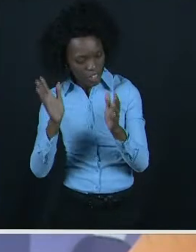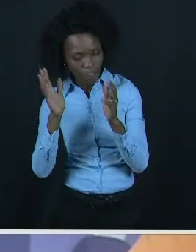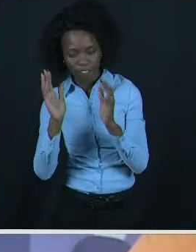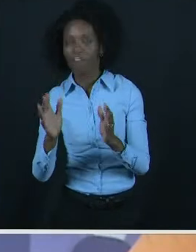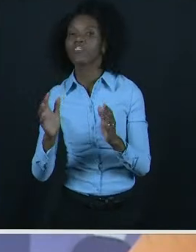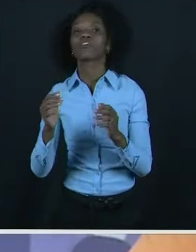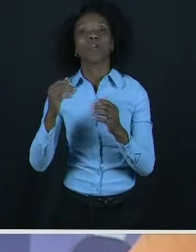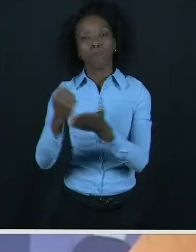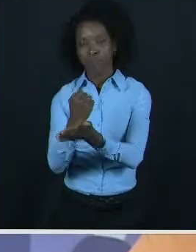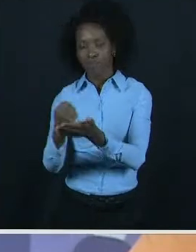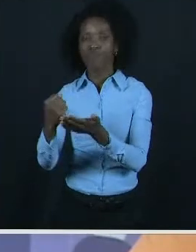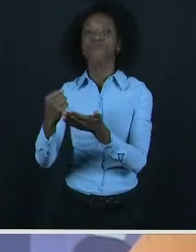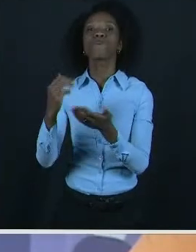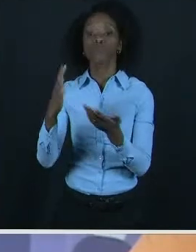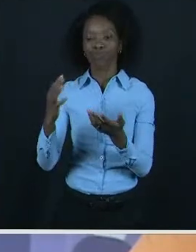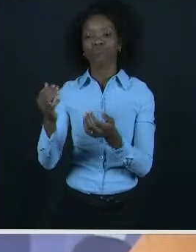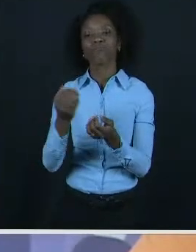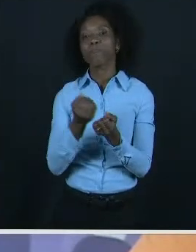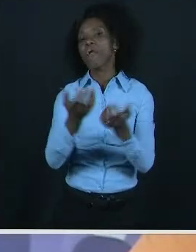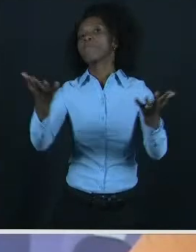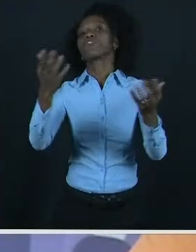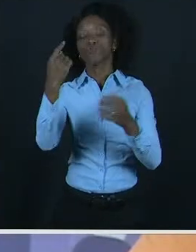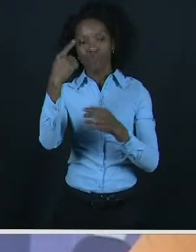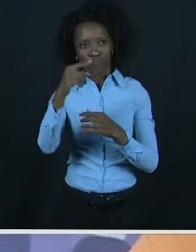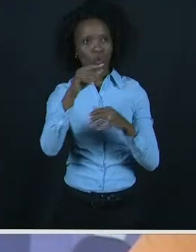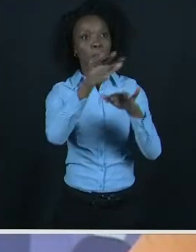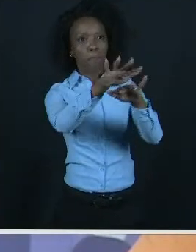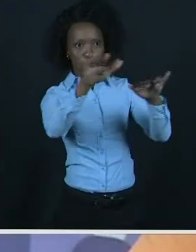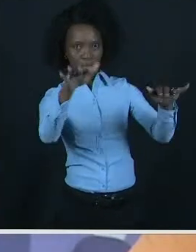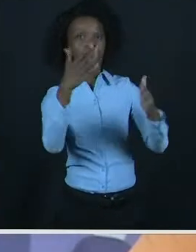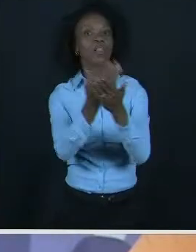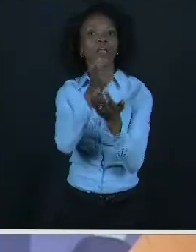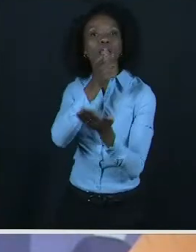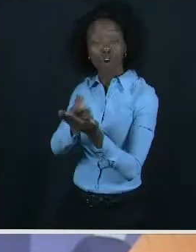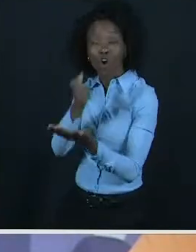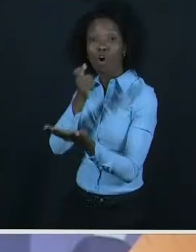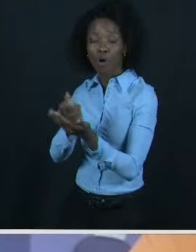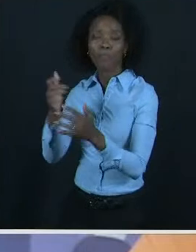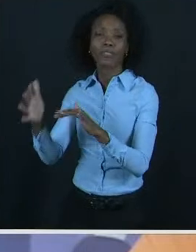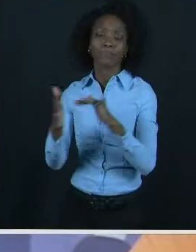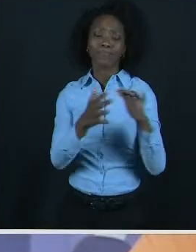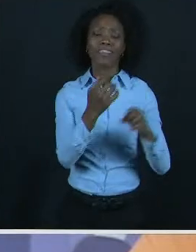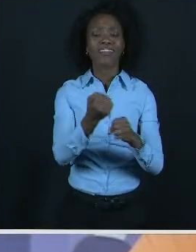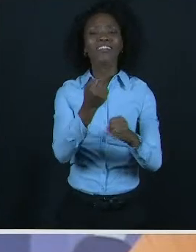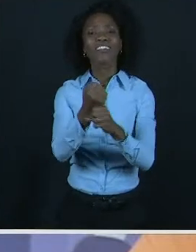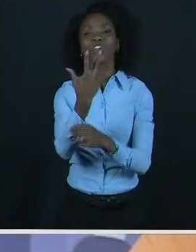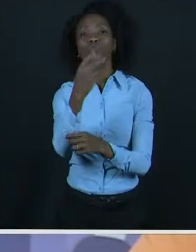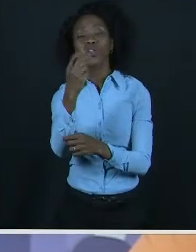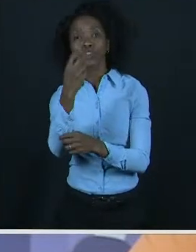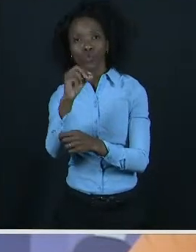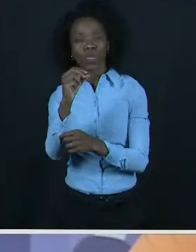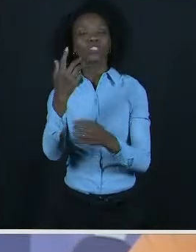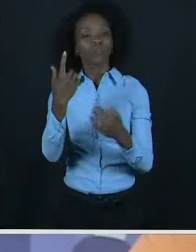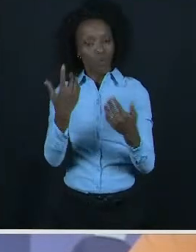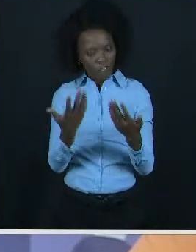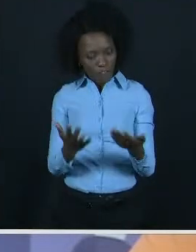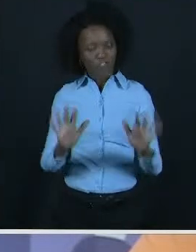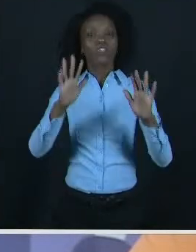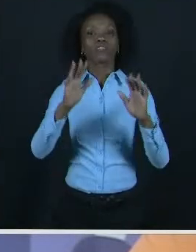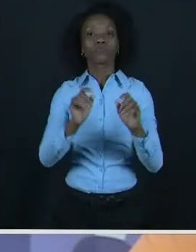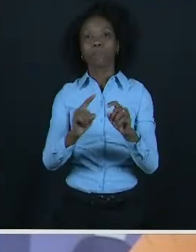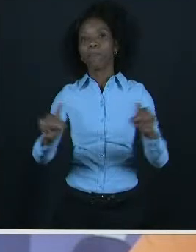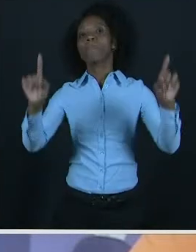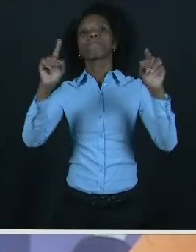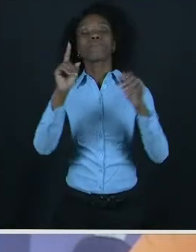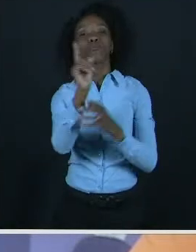comment. In 2020, we also passed the Cyber Crimes Act, which affords